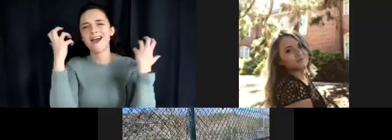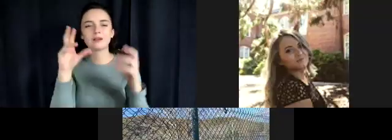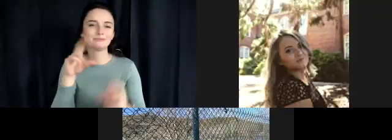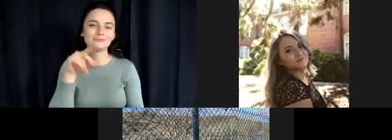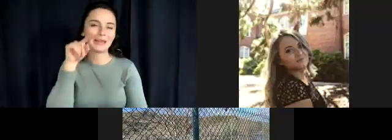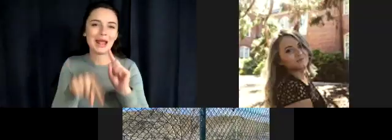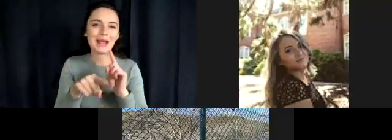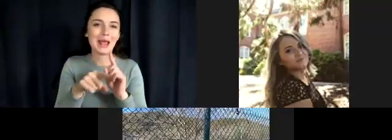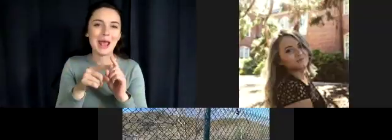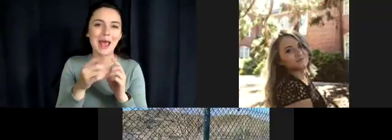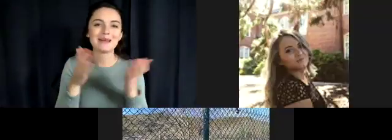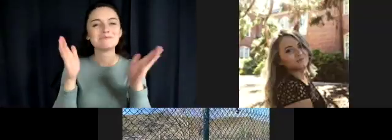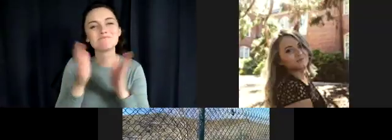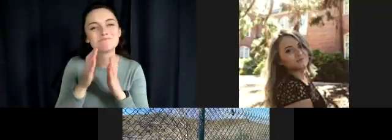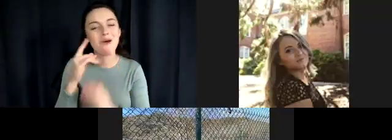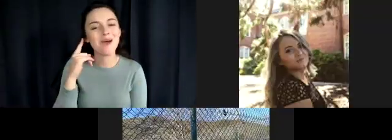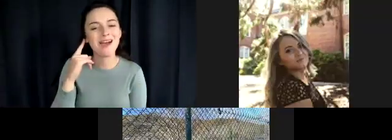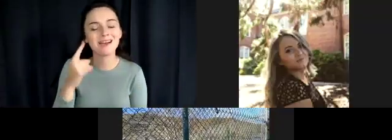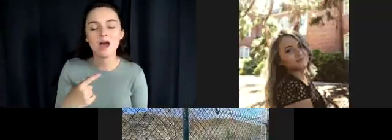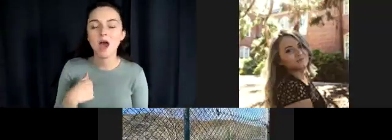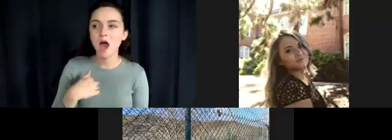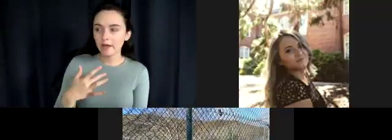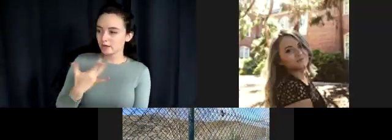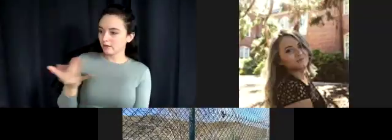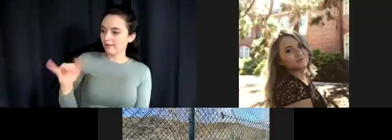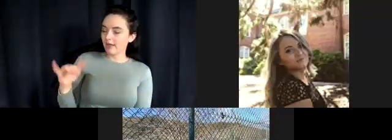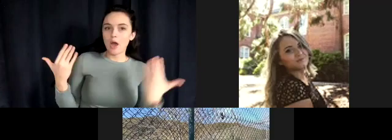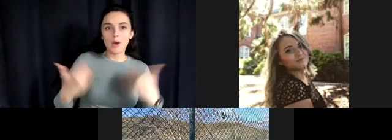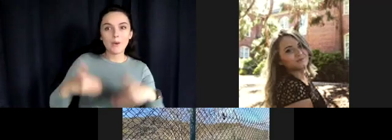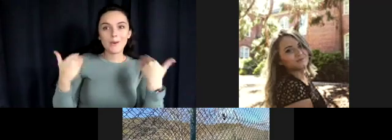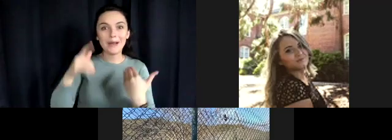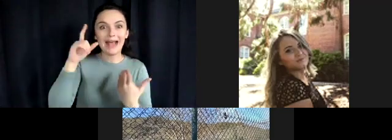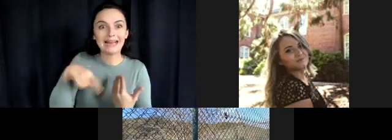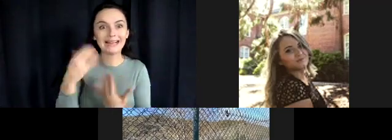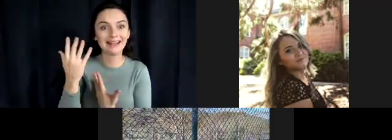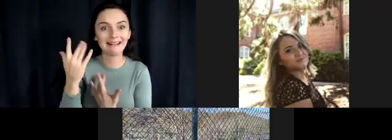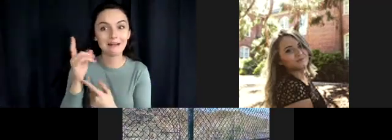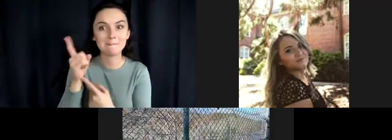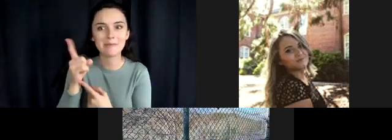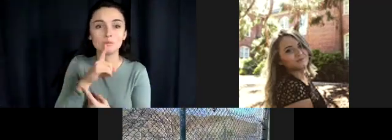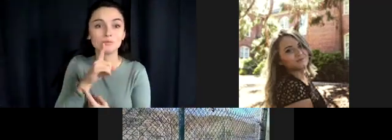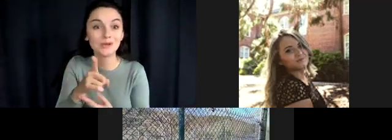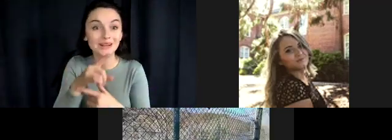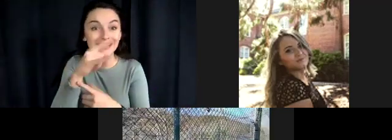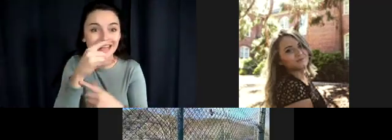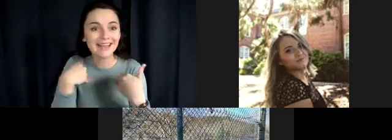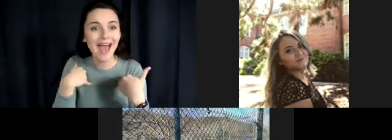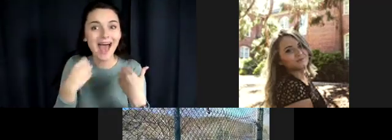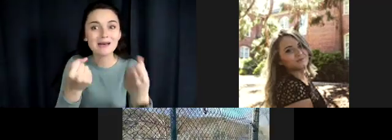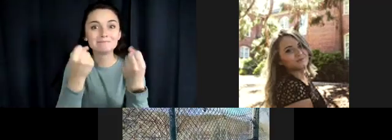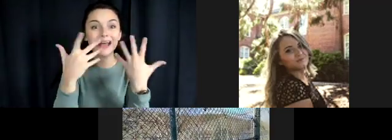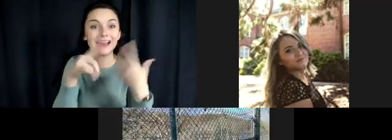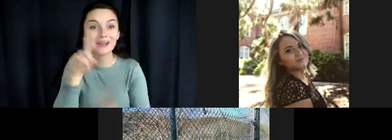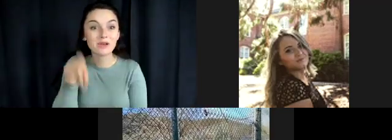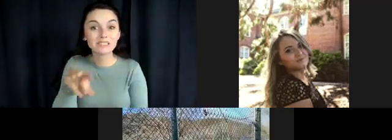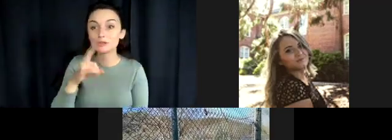feel like I need to take this moment because I'm sure that there's kids who have tons of questions. Of course. While we're here, do you mind fielding Sure. some?